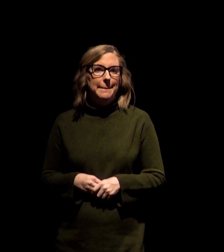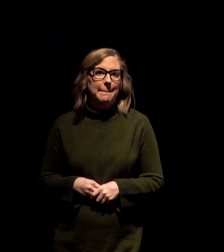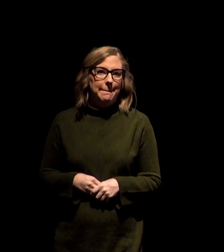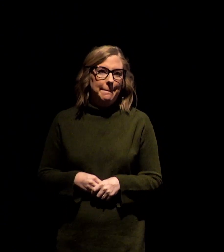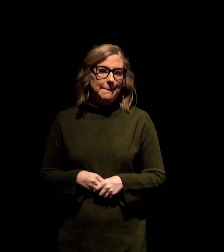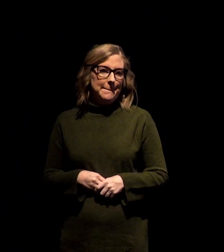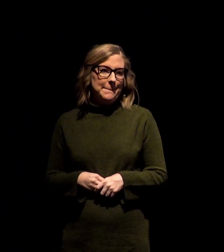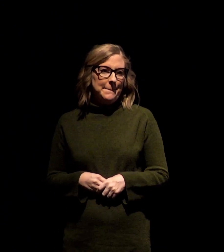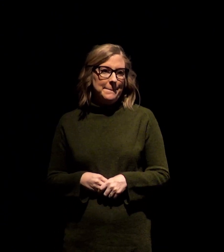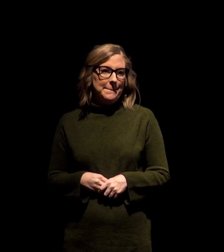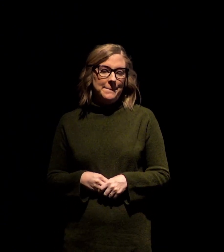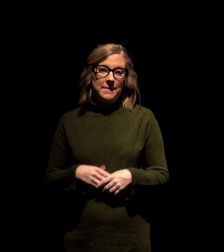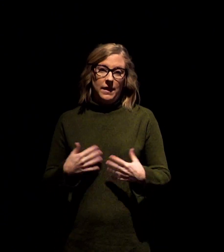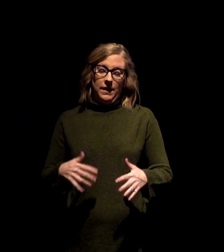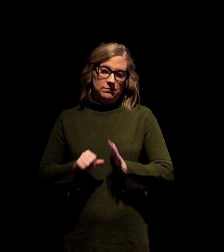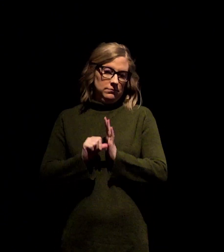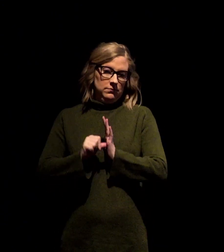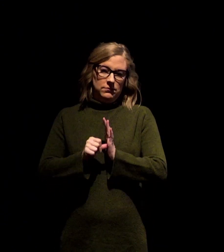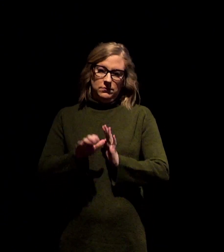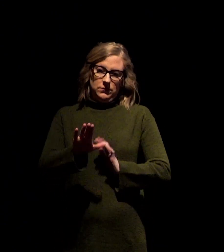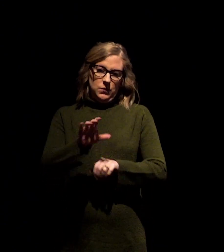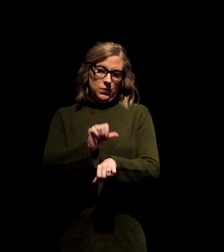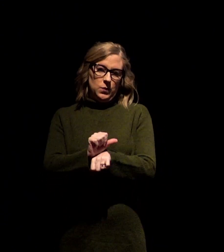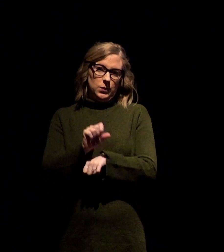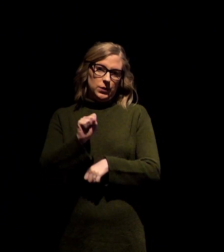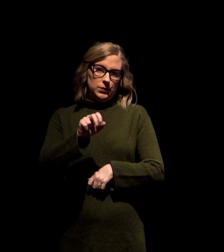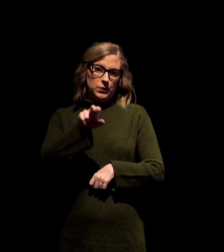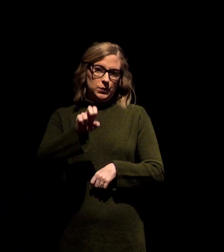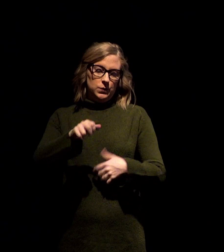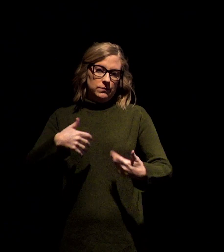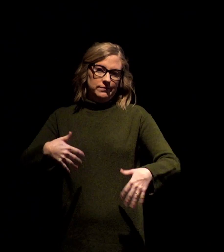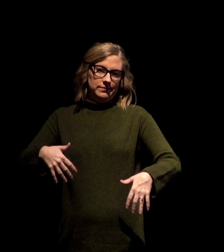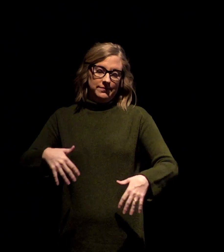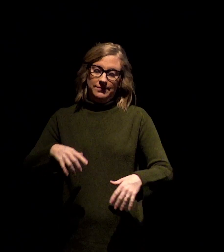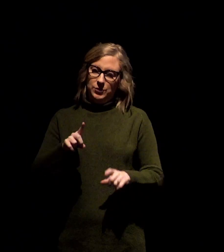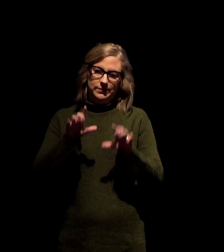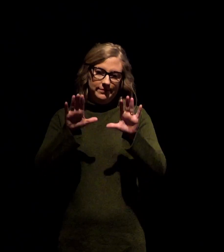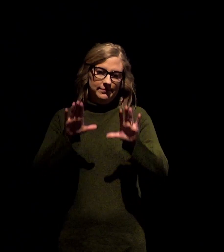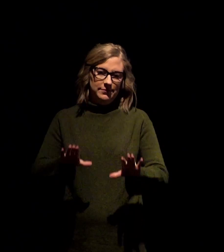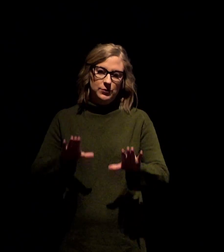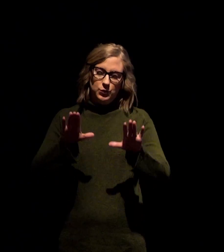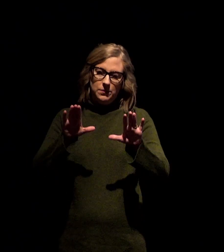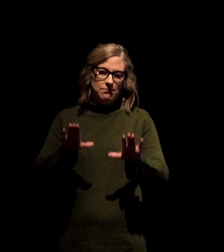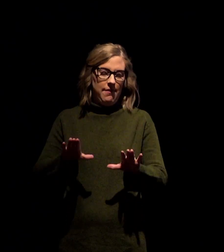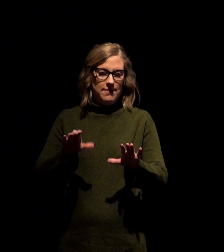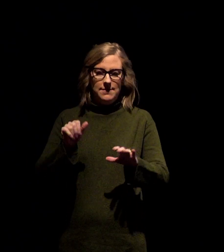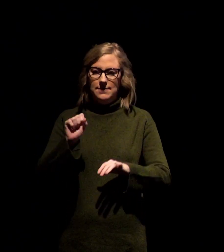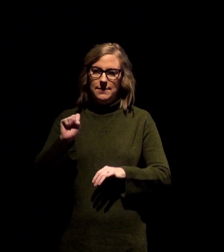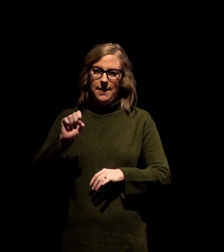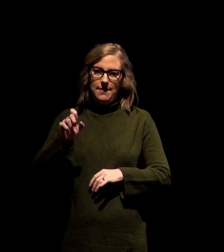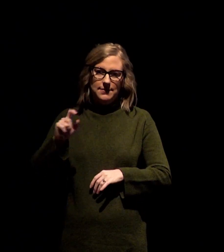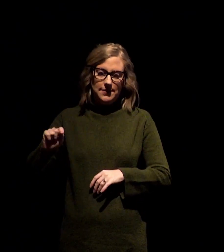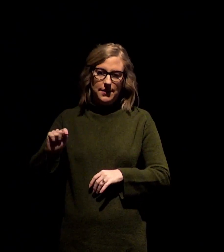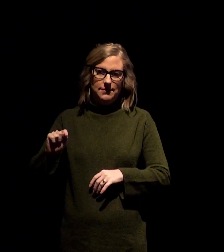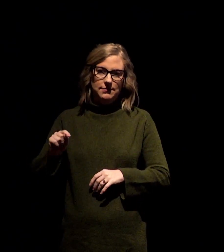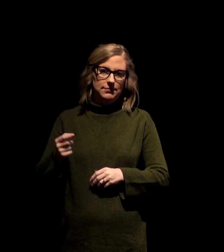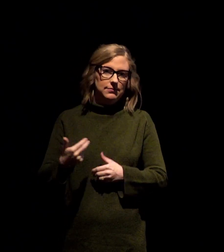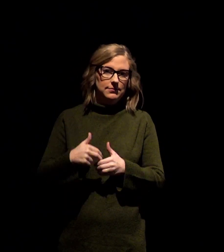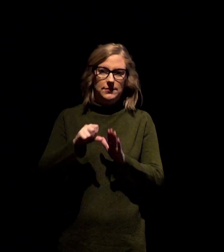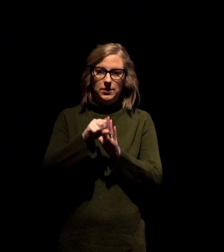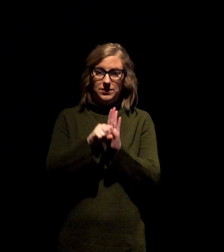And I am so impressed with your work, Sue. You are a tremendous asset to our state, if not our